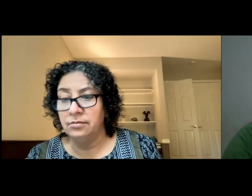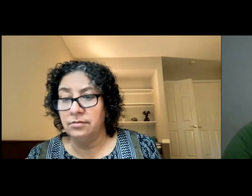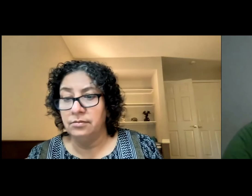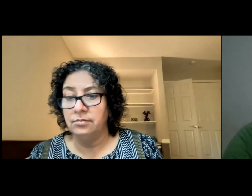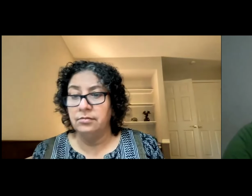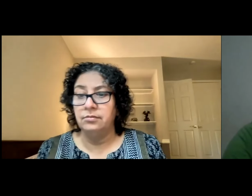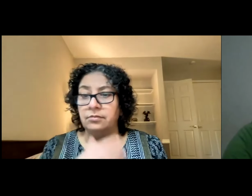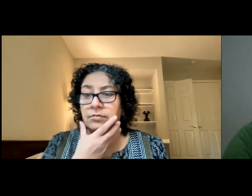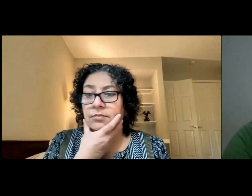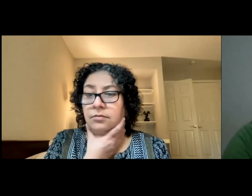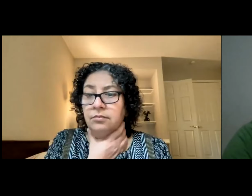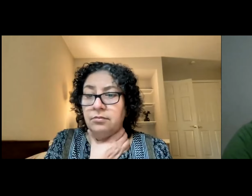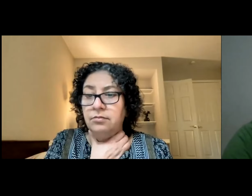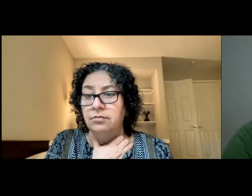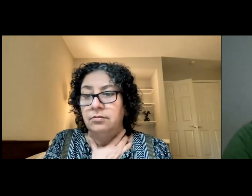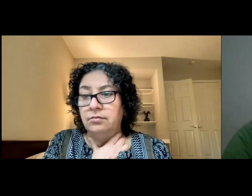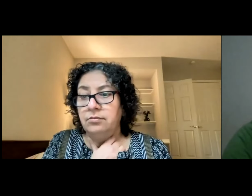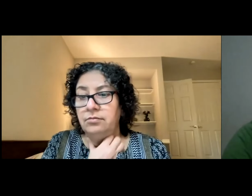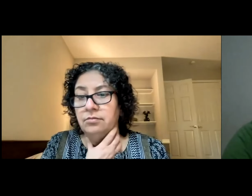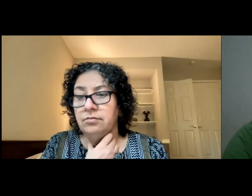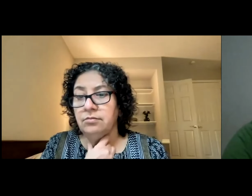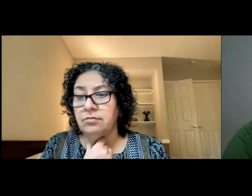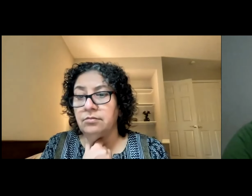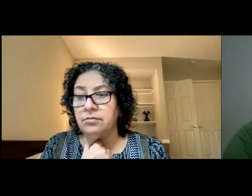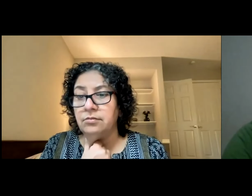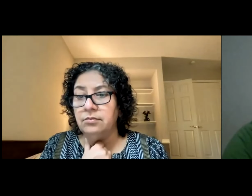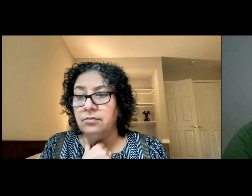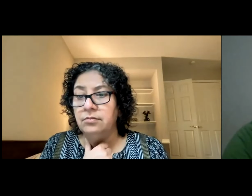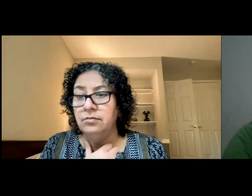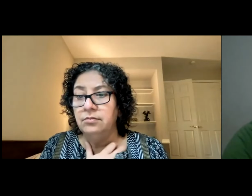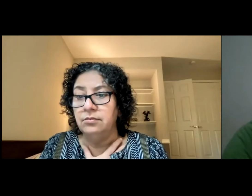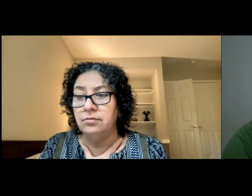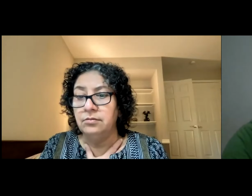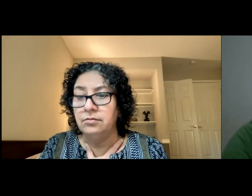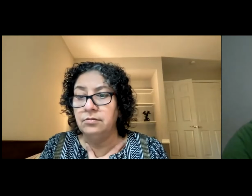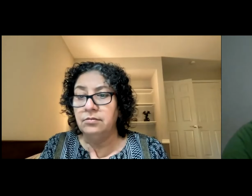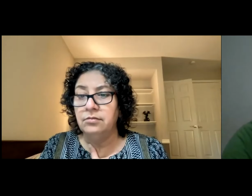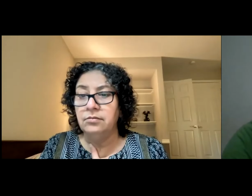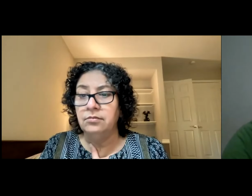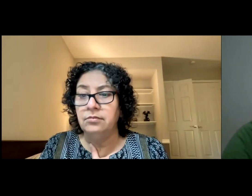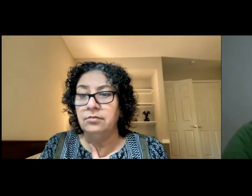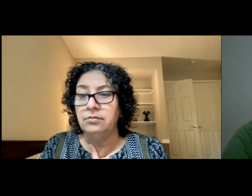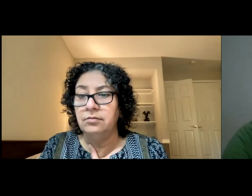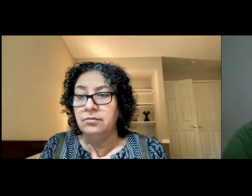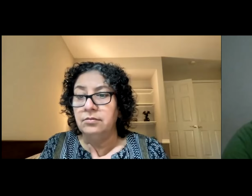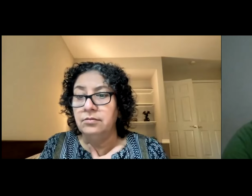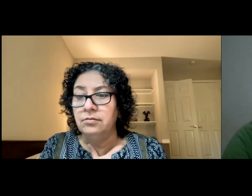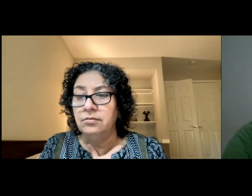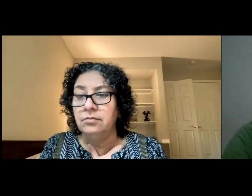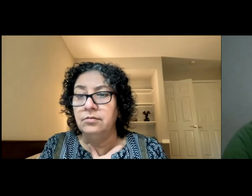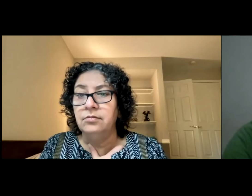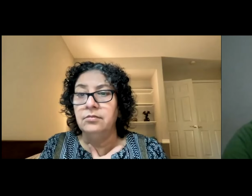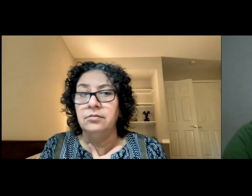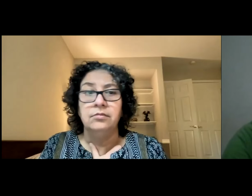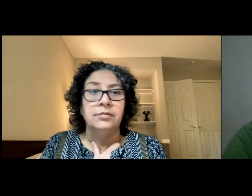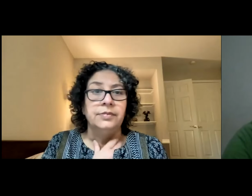of you that you can make impacts in that child's life, even just by you being kind to that child who